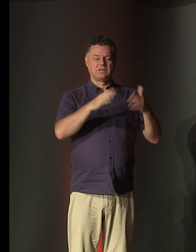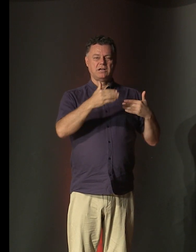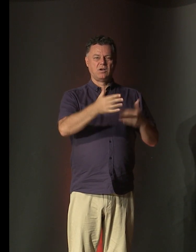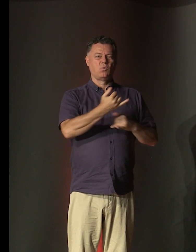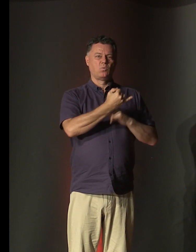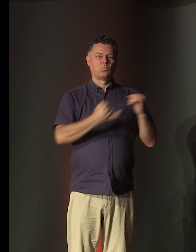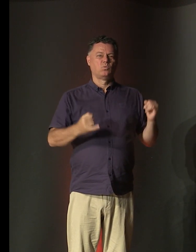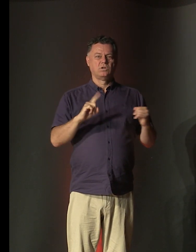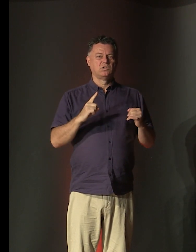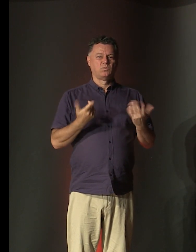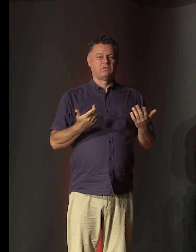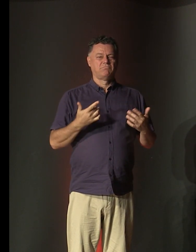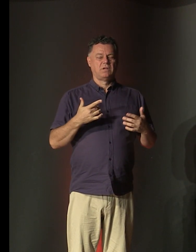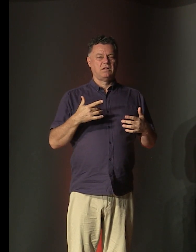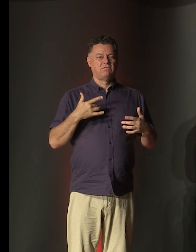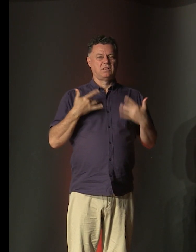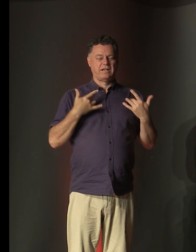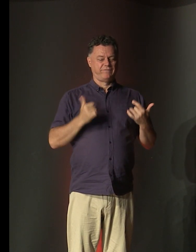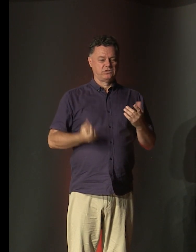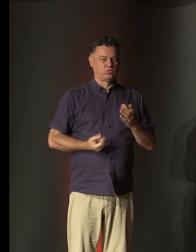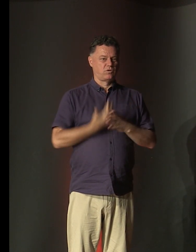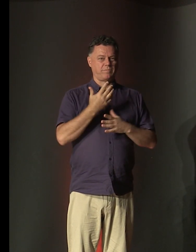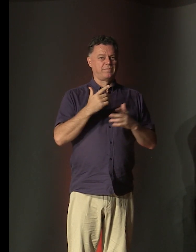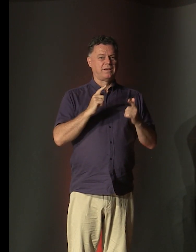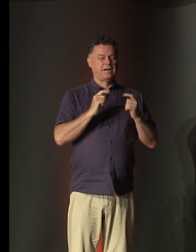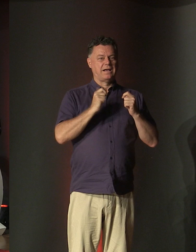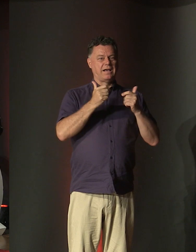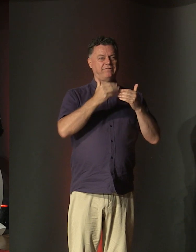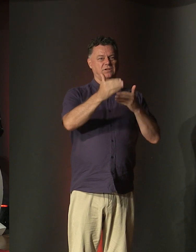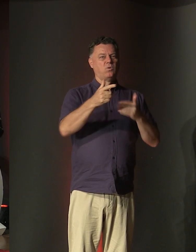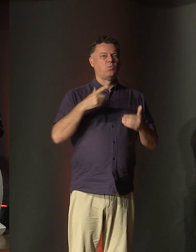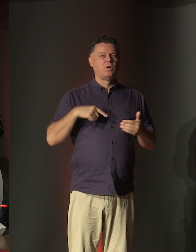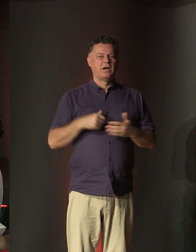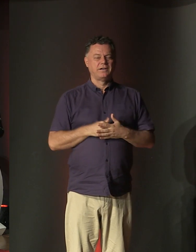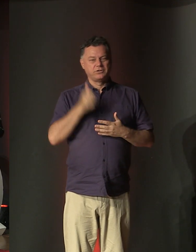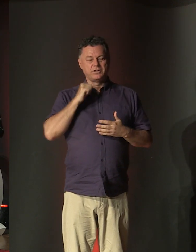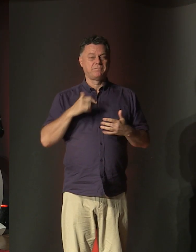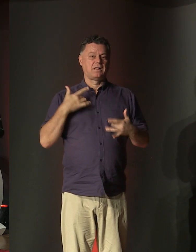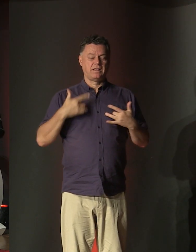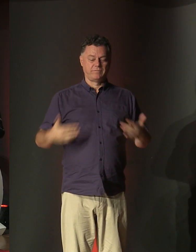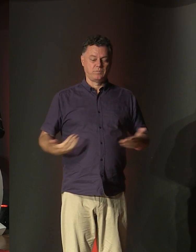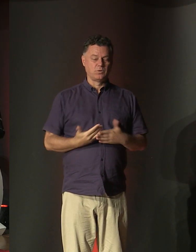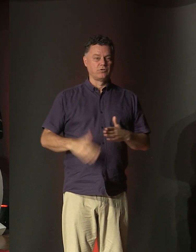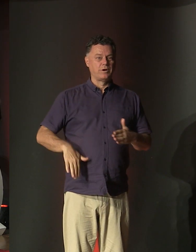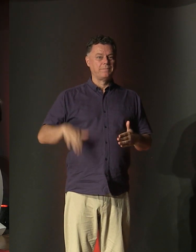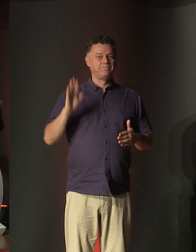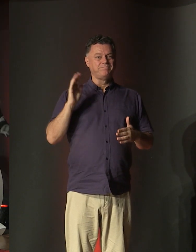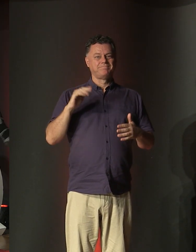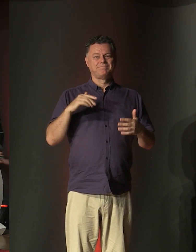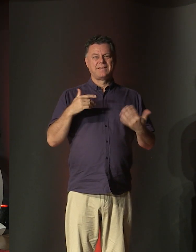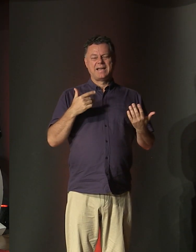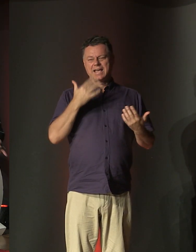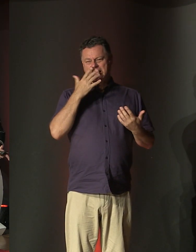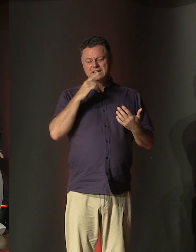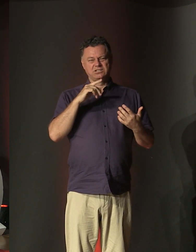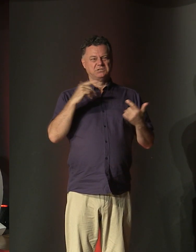people in the second half of life. And why is this? Well, in the first half of life, ageist attitudes